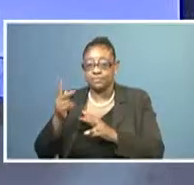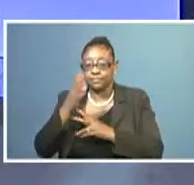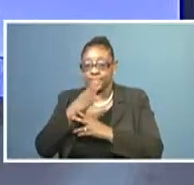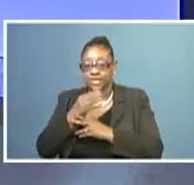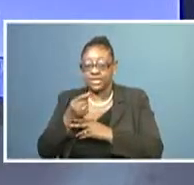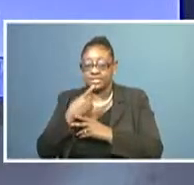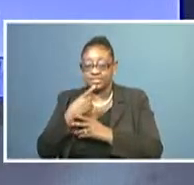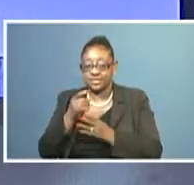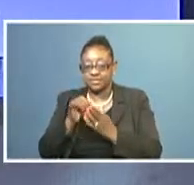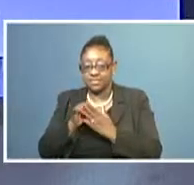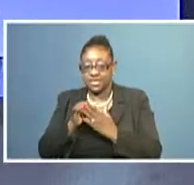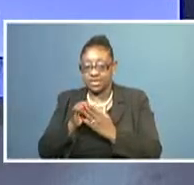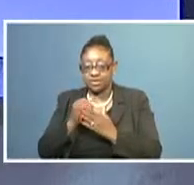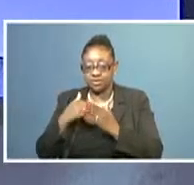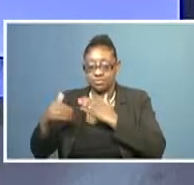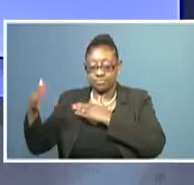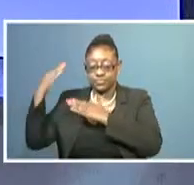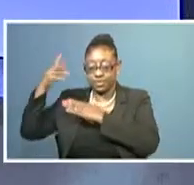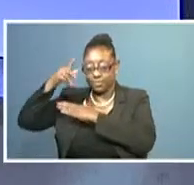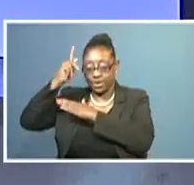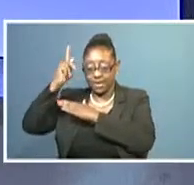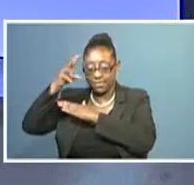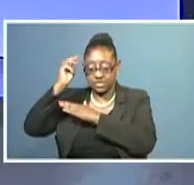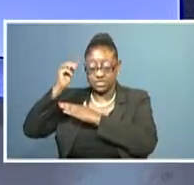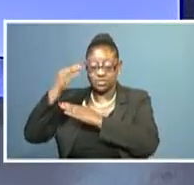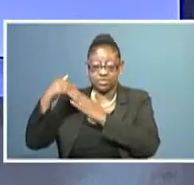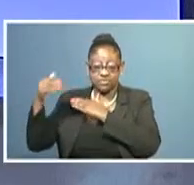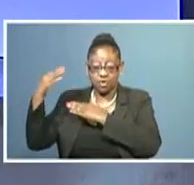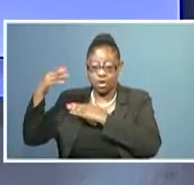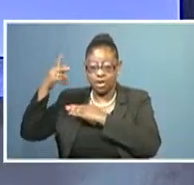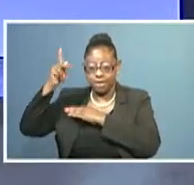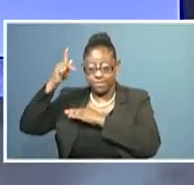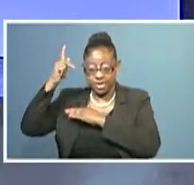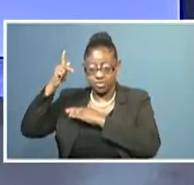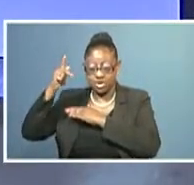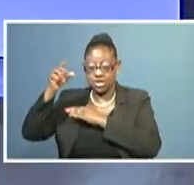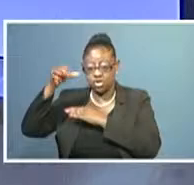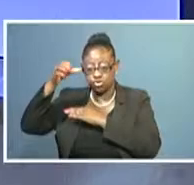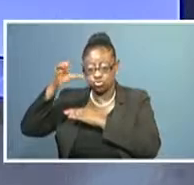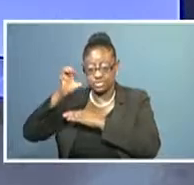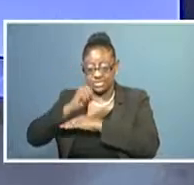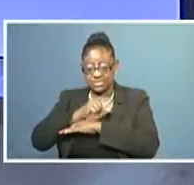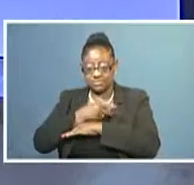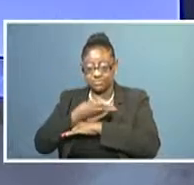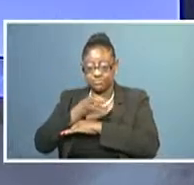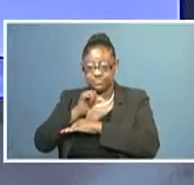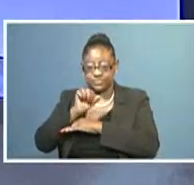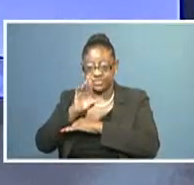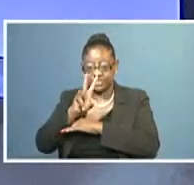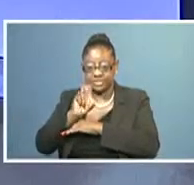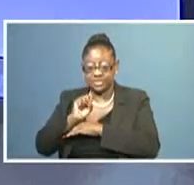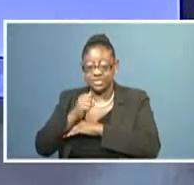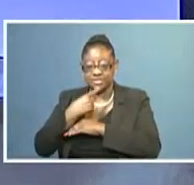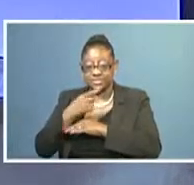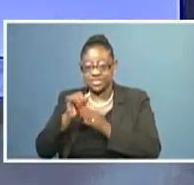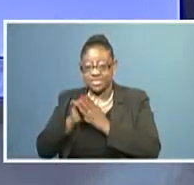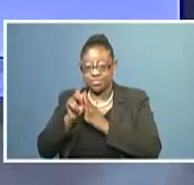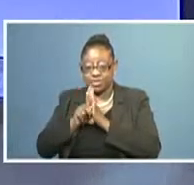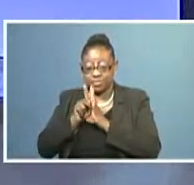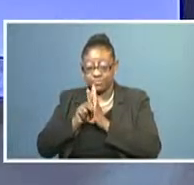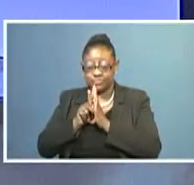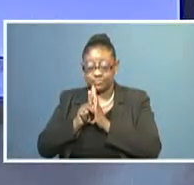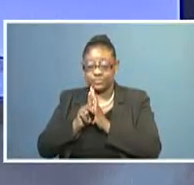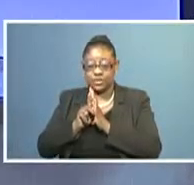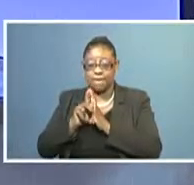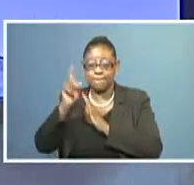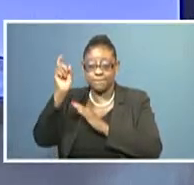on the heels of former Prime Minister, the Right Honorable Perry Christie, recently telling the media that public policy should be driven by